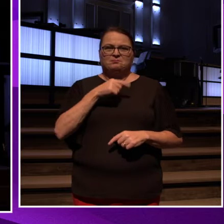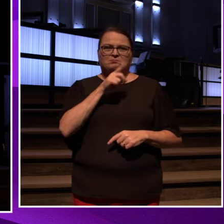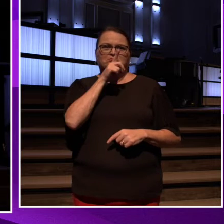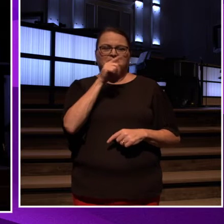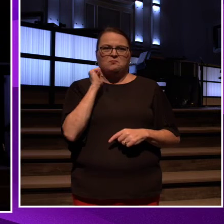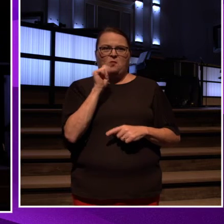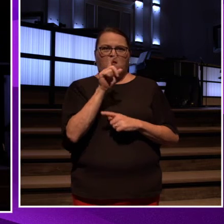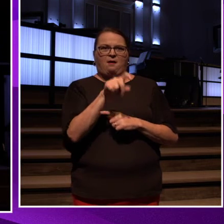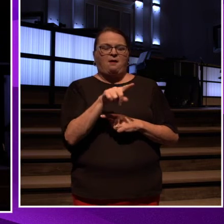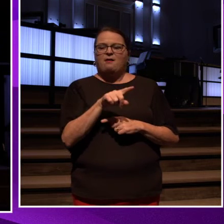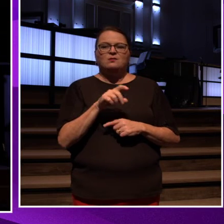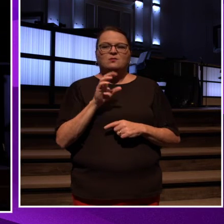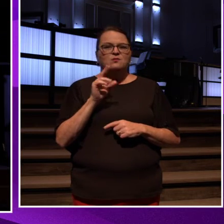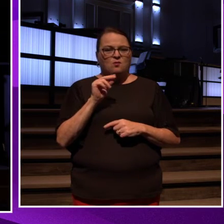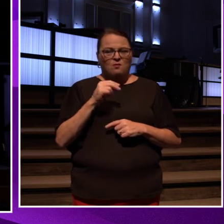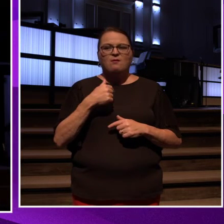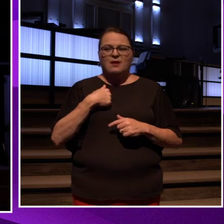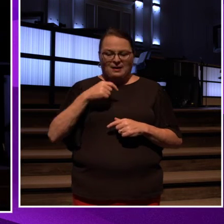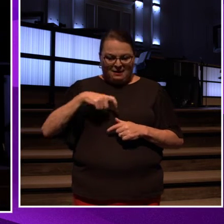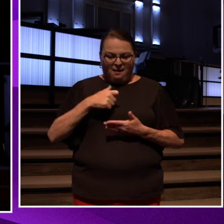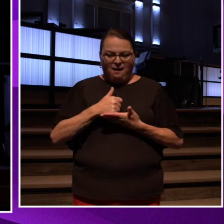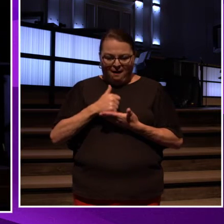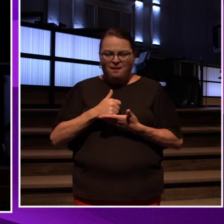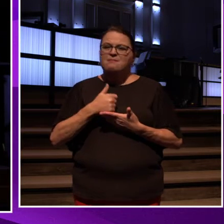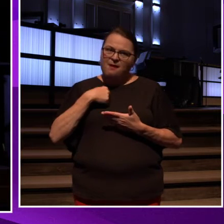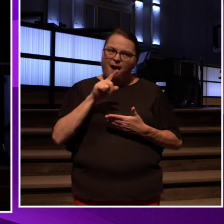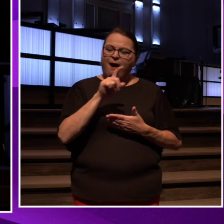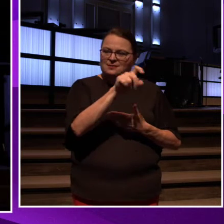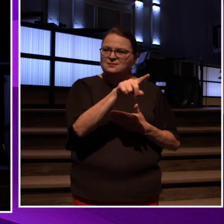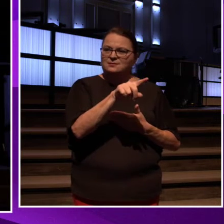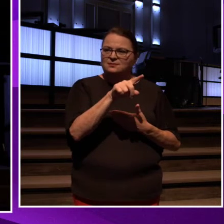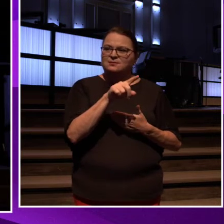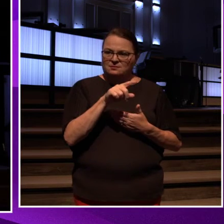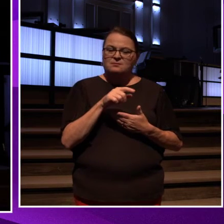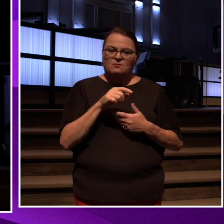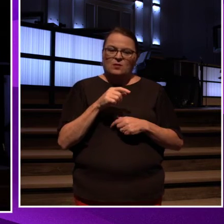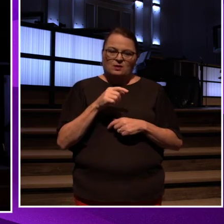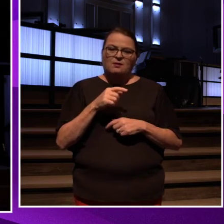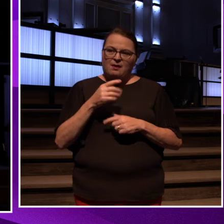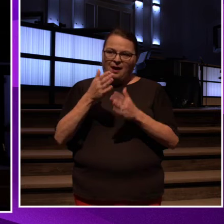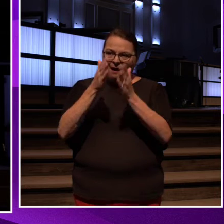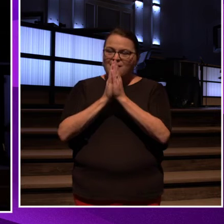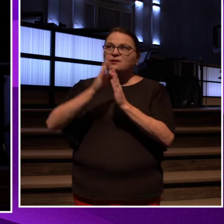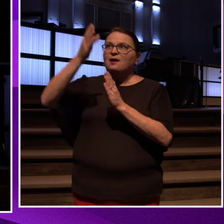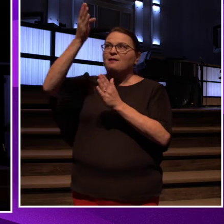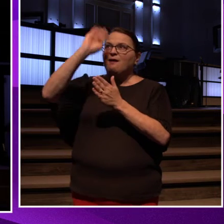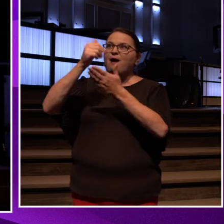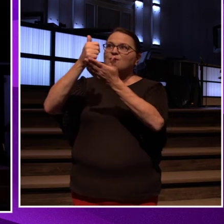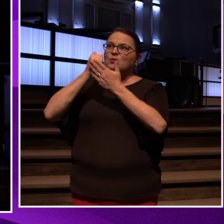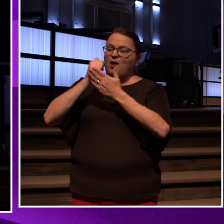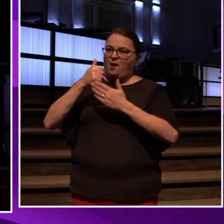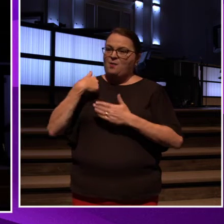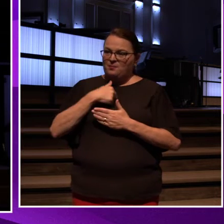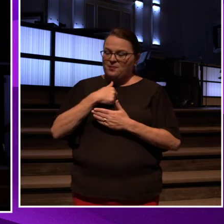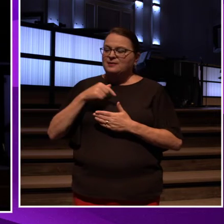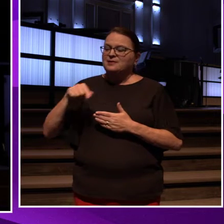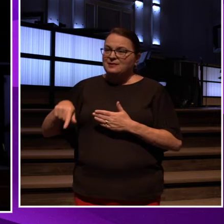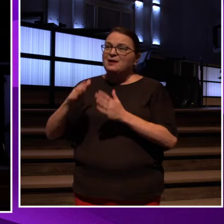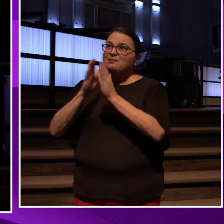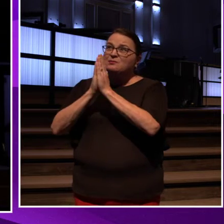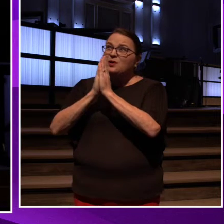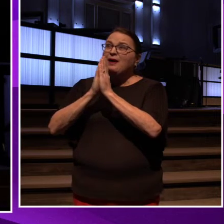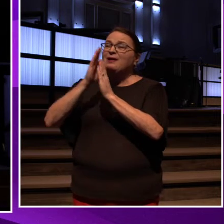had given, they were praying to God first and foremost, asking God to help us. Send someone to